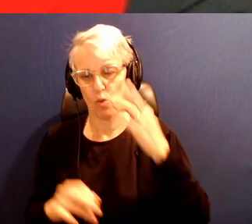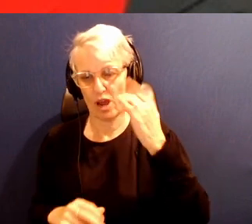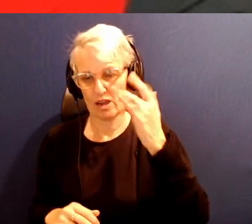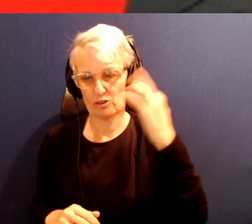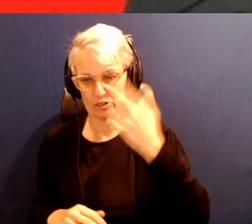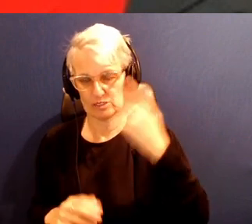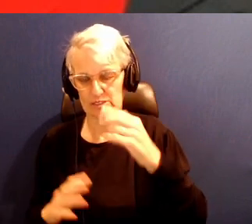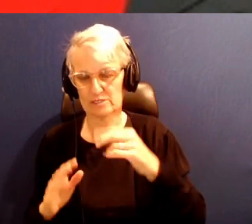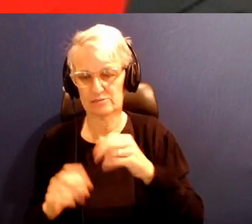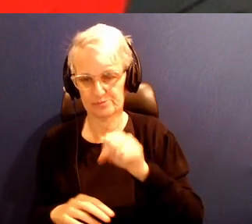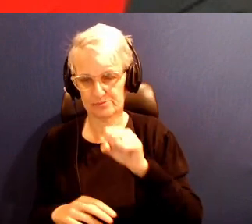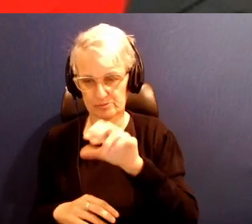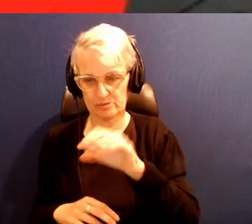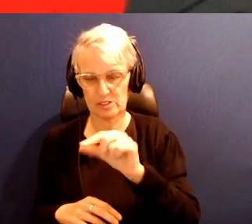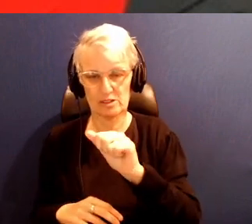GAC.